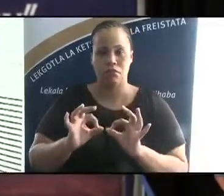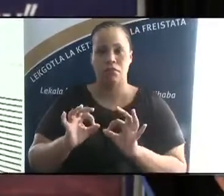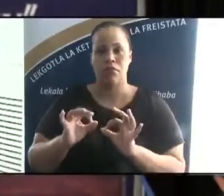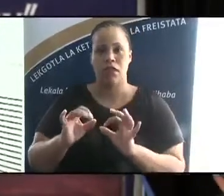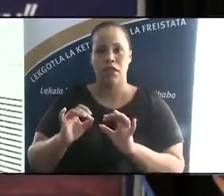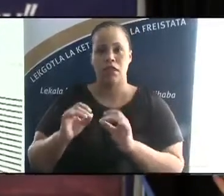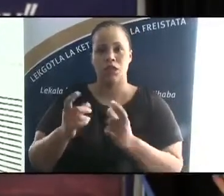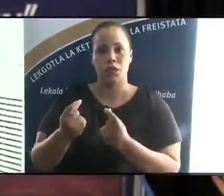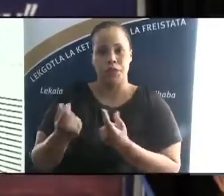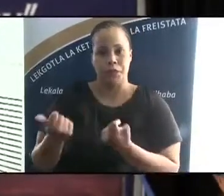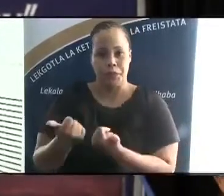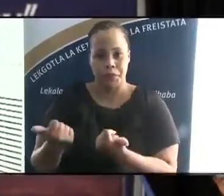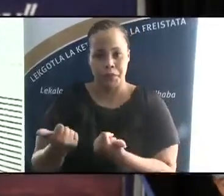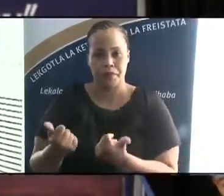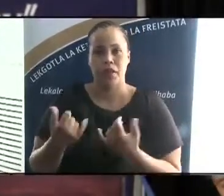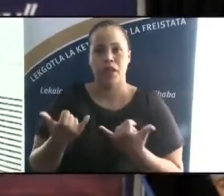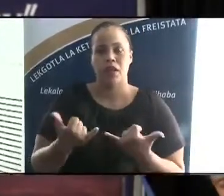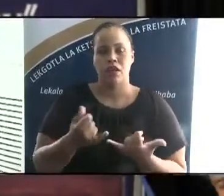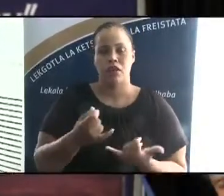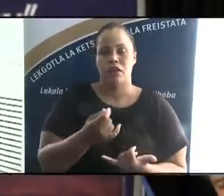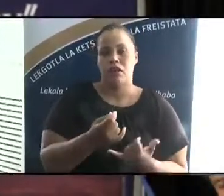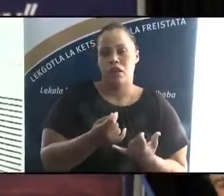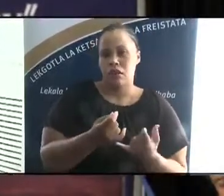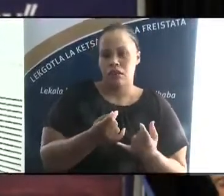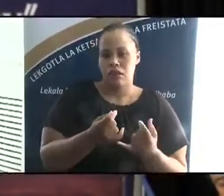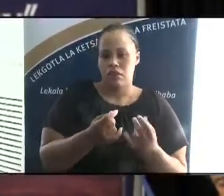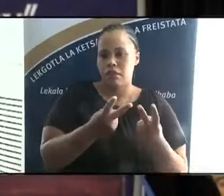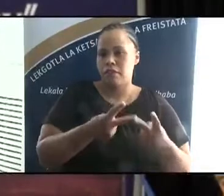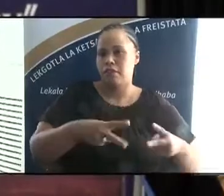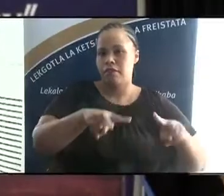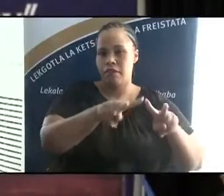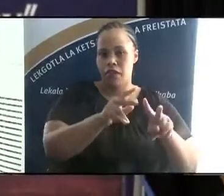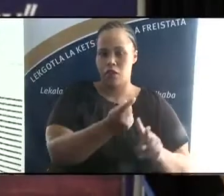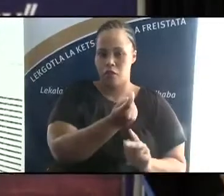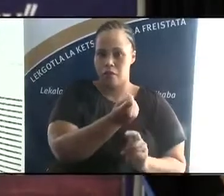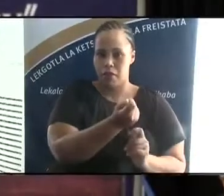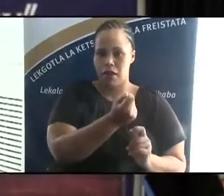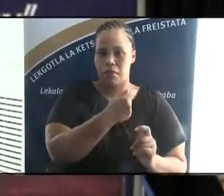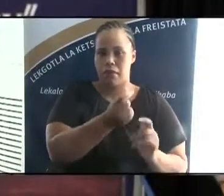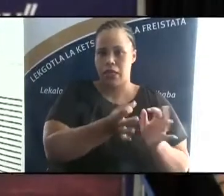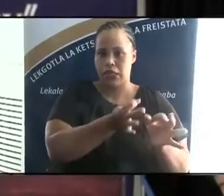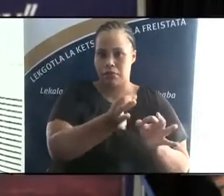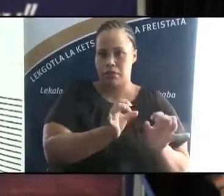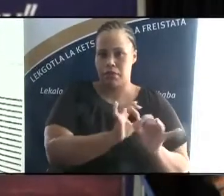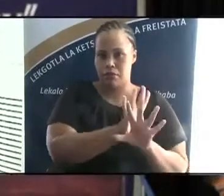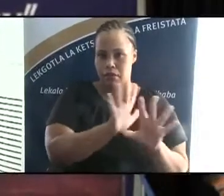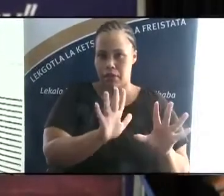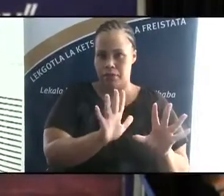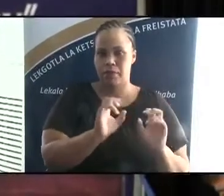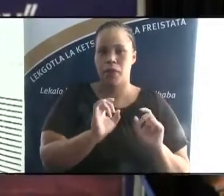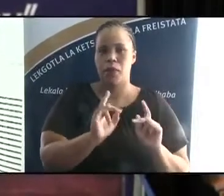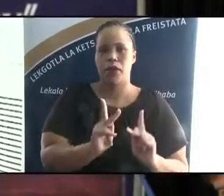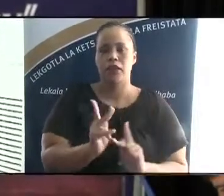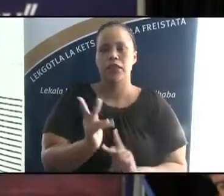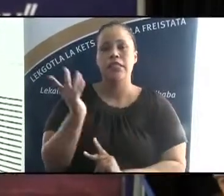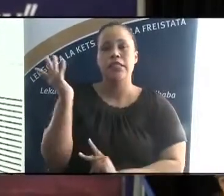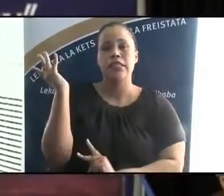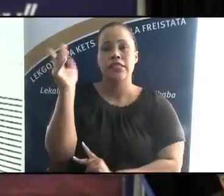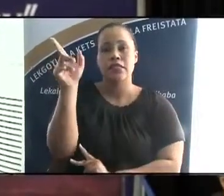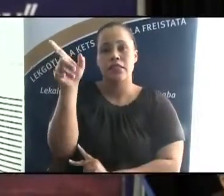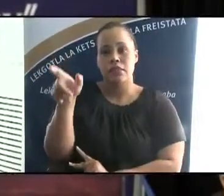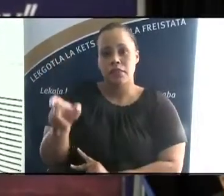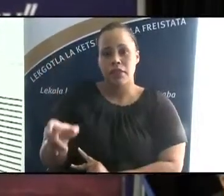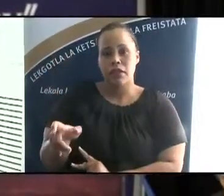money integrated in governance? And let me explain that to you through the fiscal framework. Speaker, the trajectory of